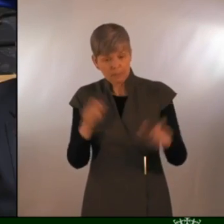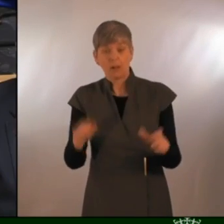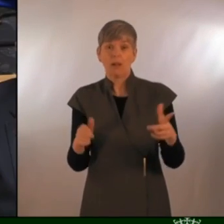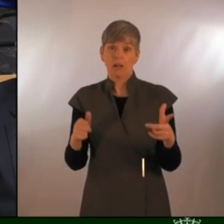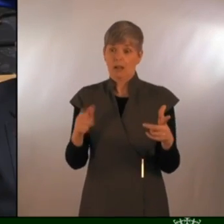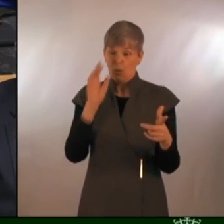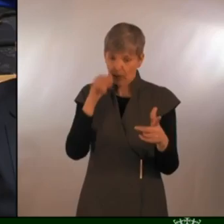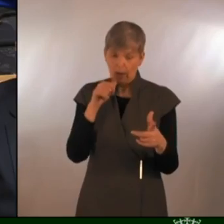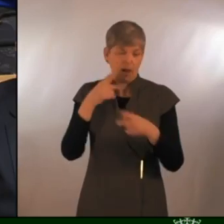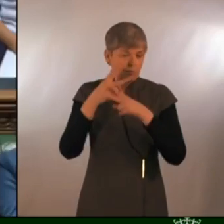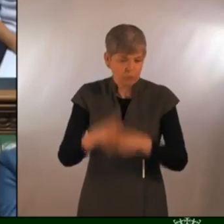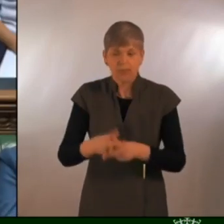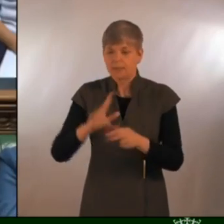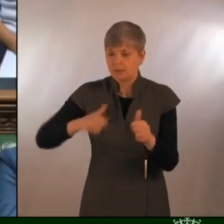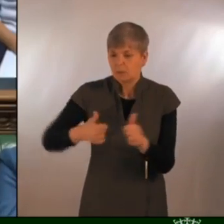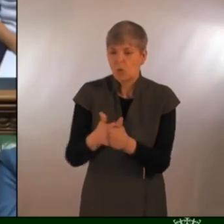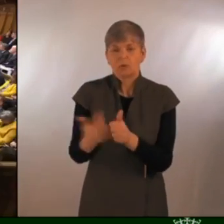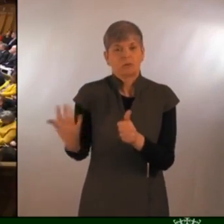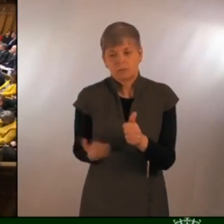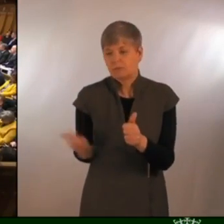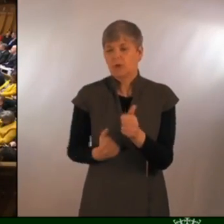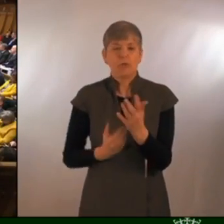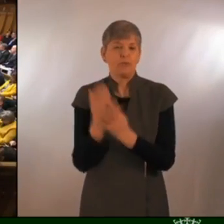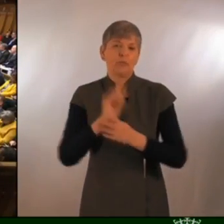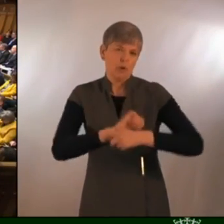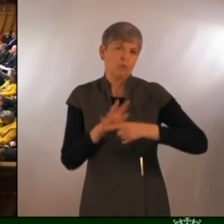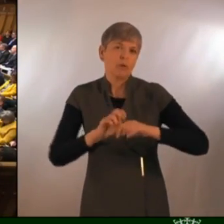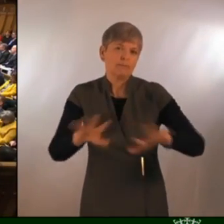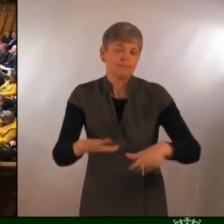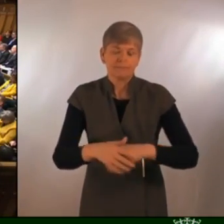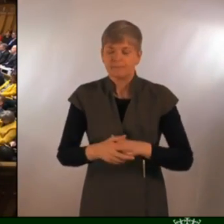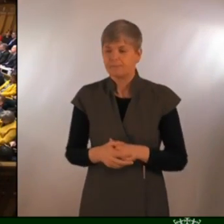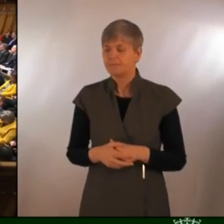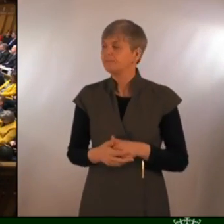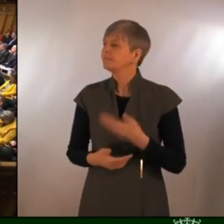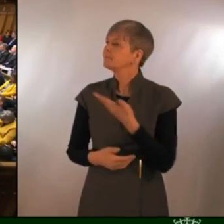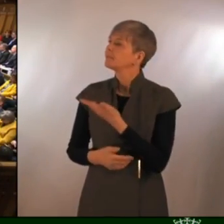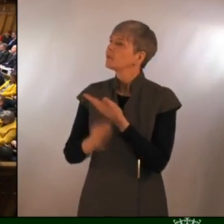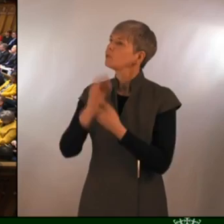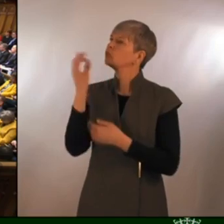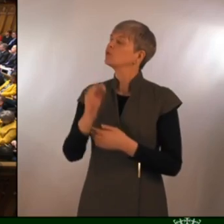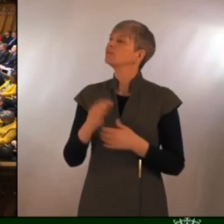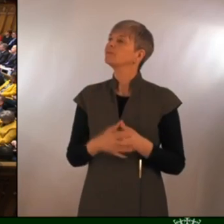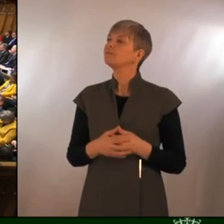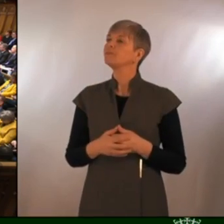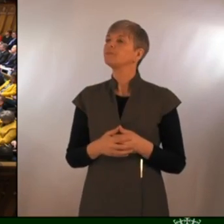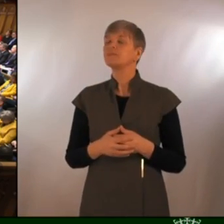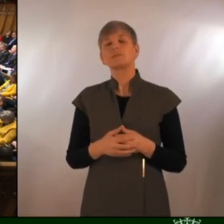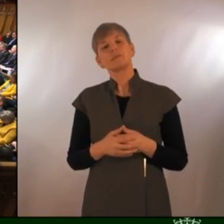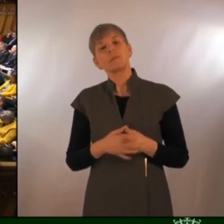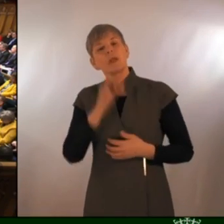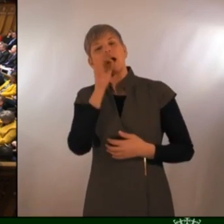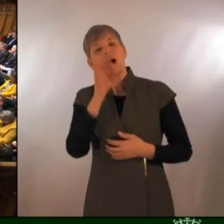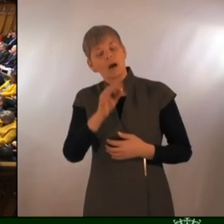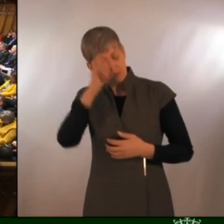and nobody is penalised for doing the right thing. Saxby. My right honourable friend, the Prime Minister, agree with me that the